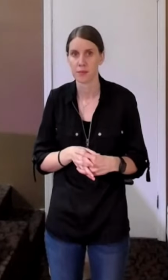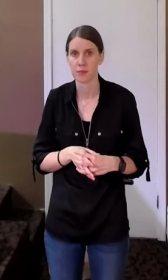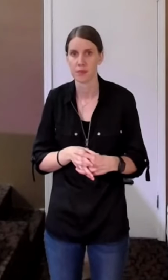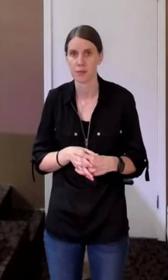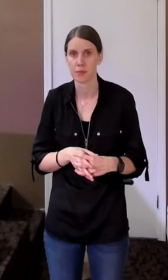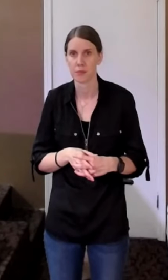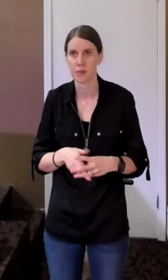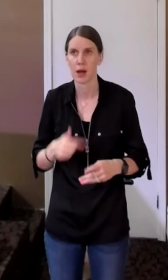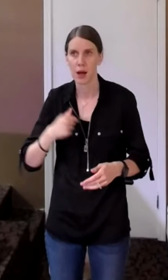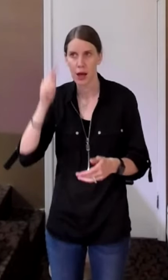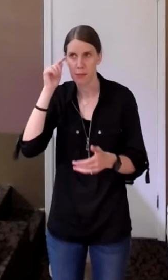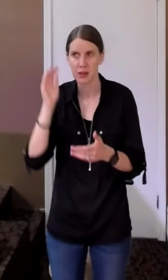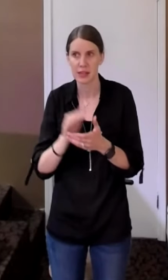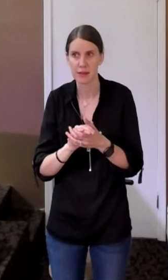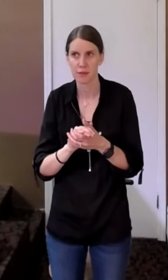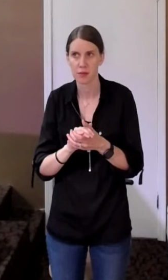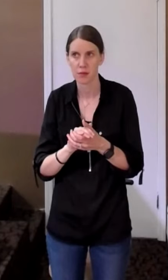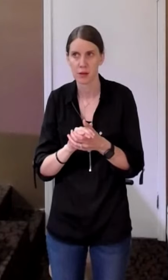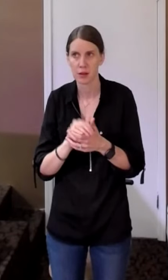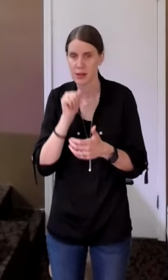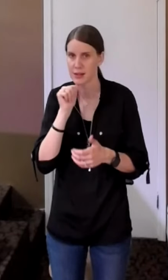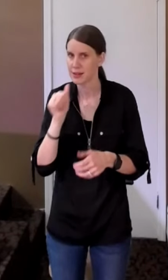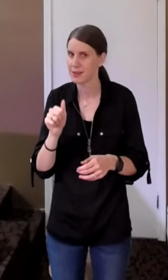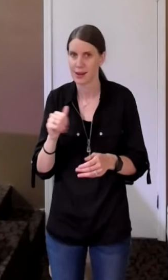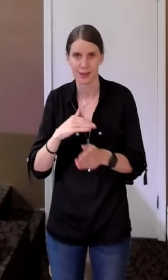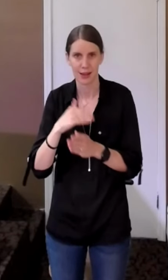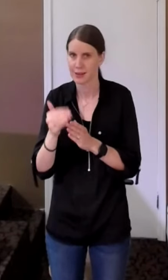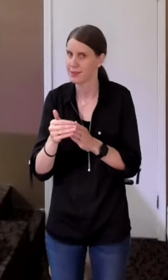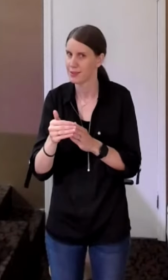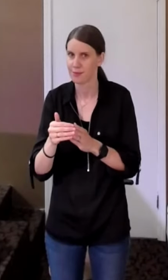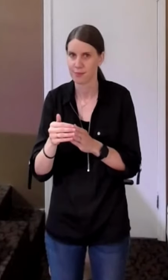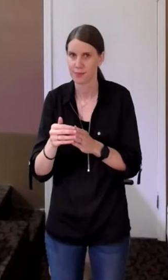And I don't believe that's supposed to stop as long as she's alive, right?